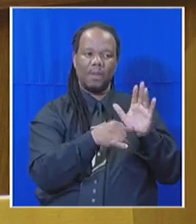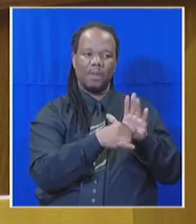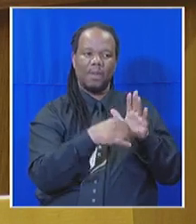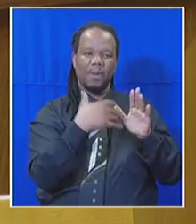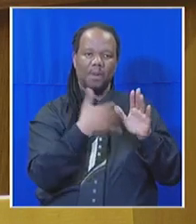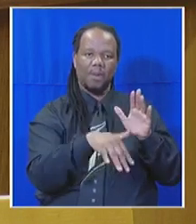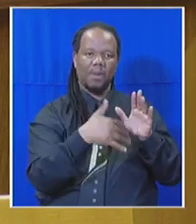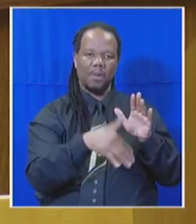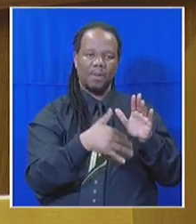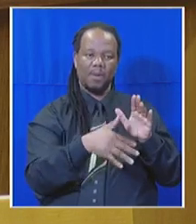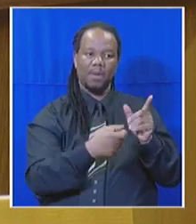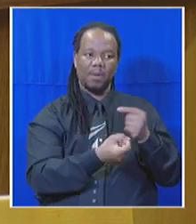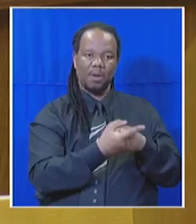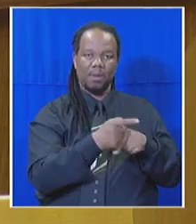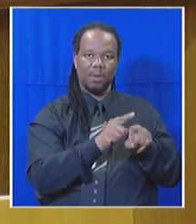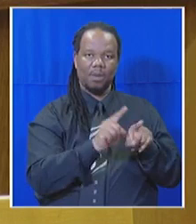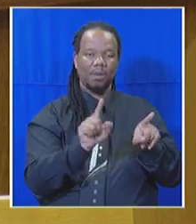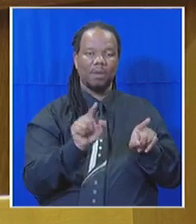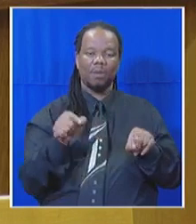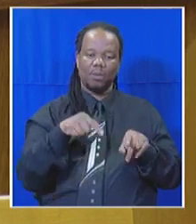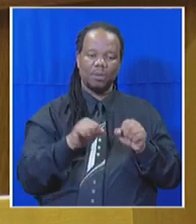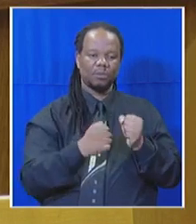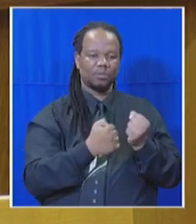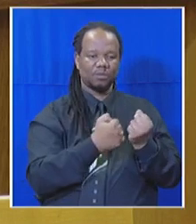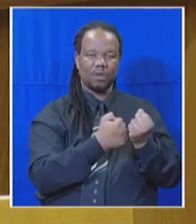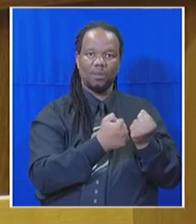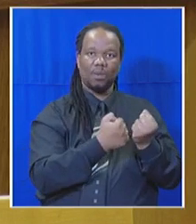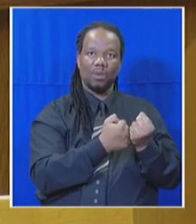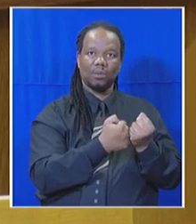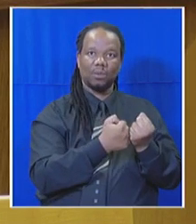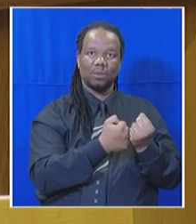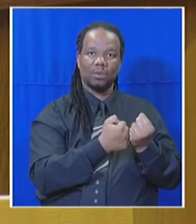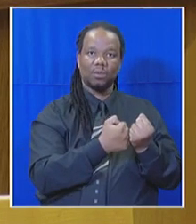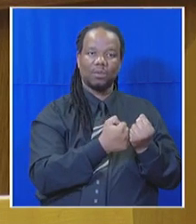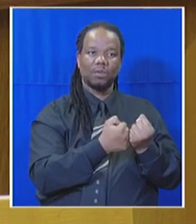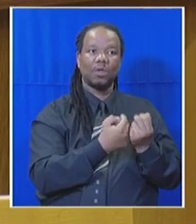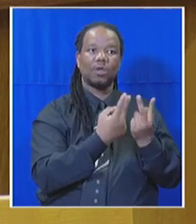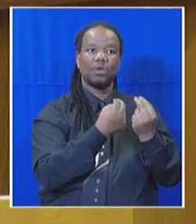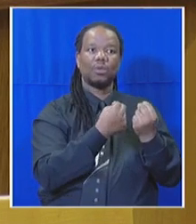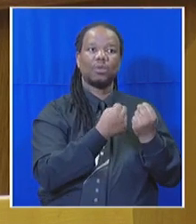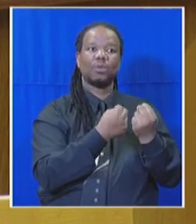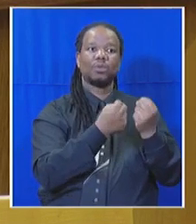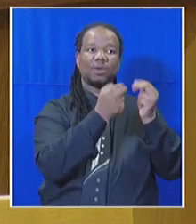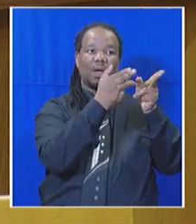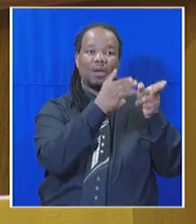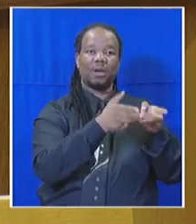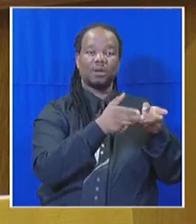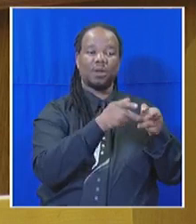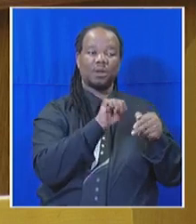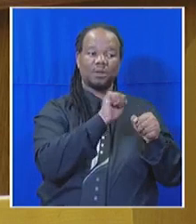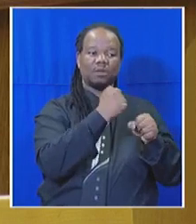are taking place, and we support the new national director in the good work that he is